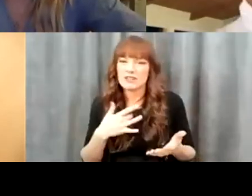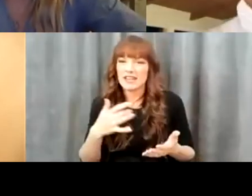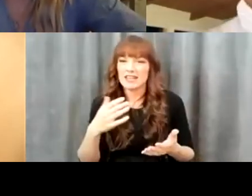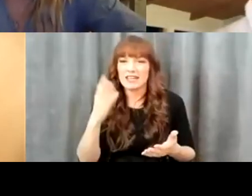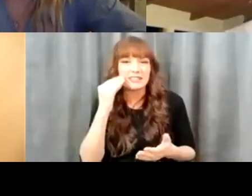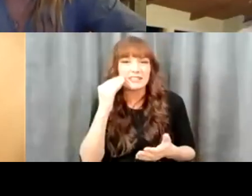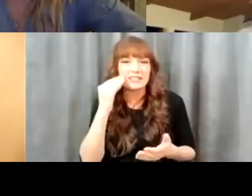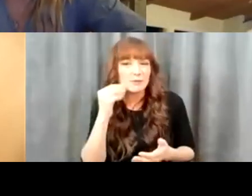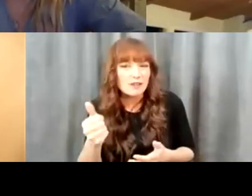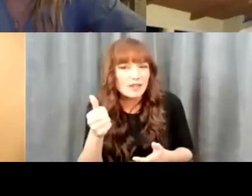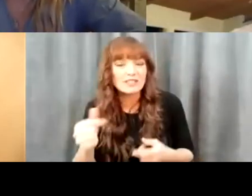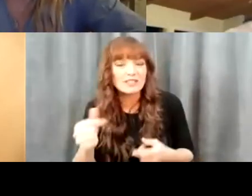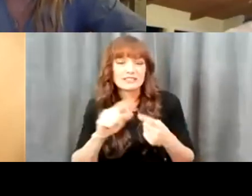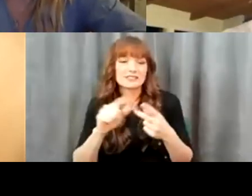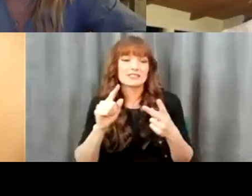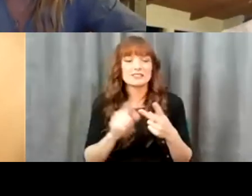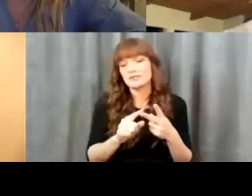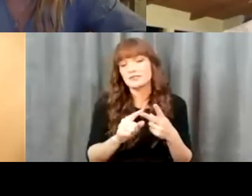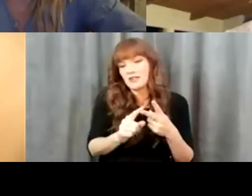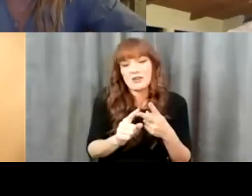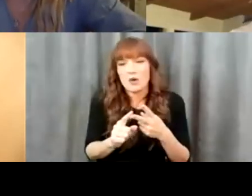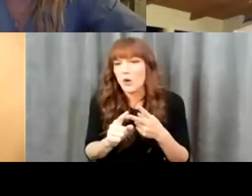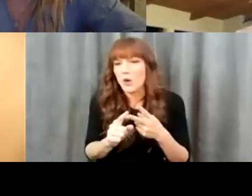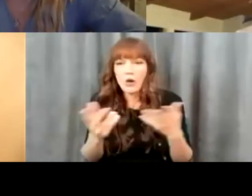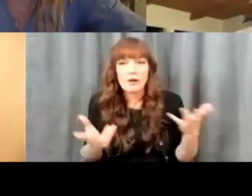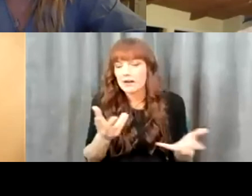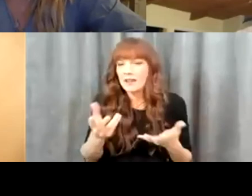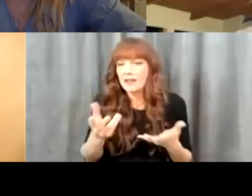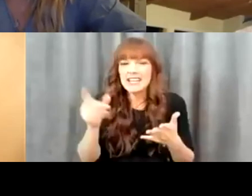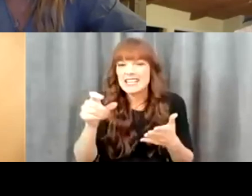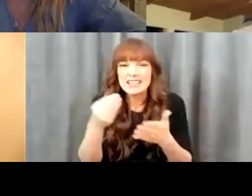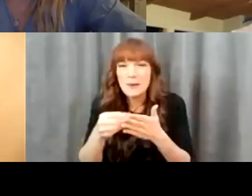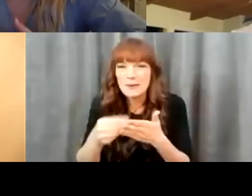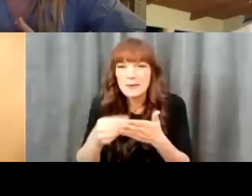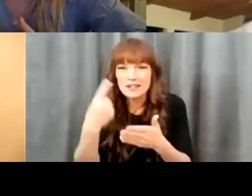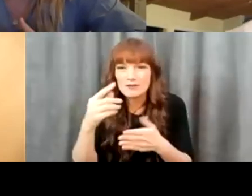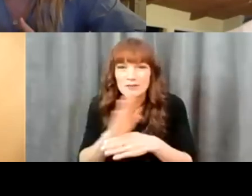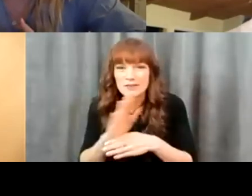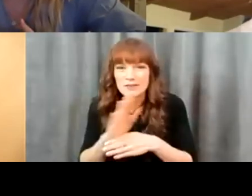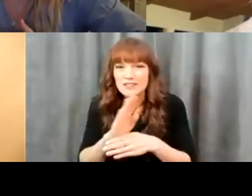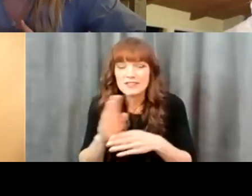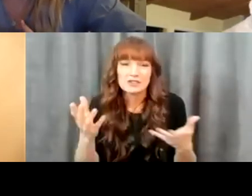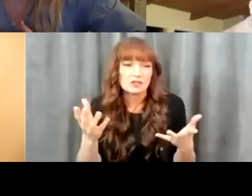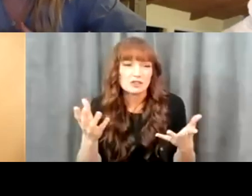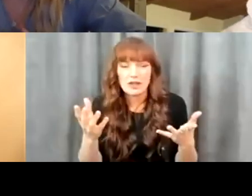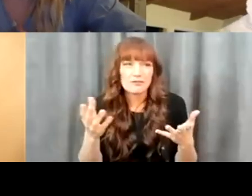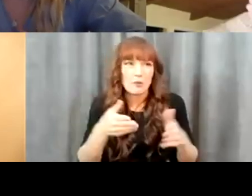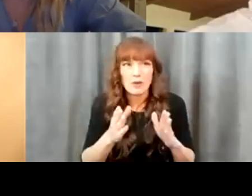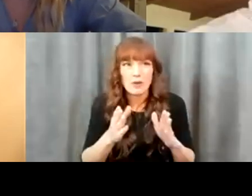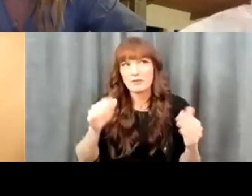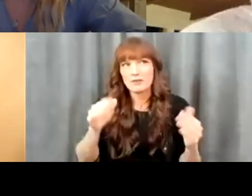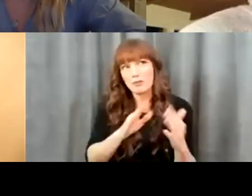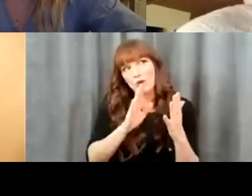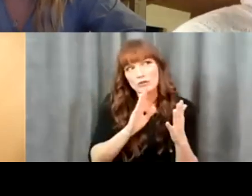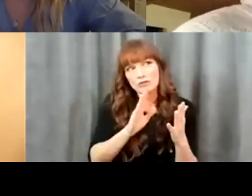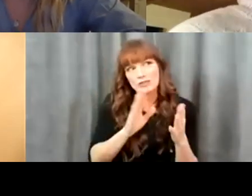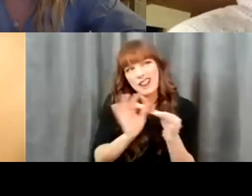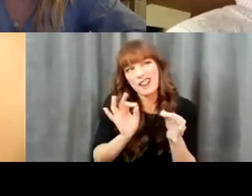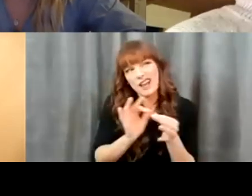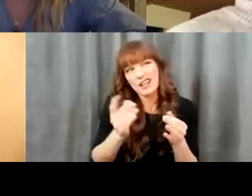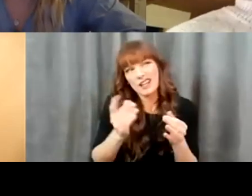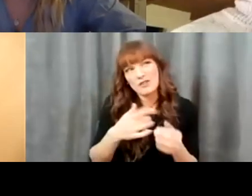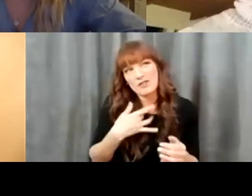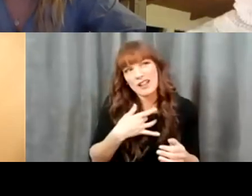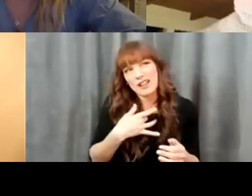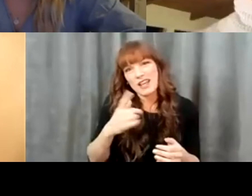as writers, entertainers, musicians meet the money aspect of the biz? Mm-hmm. Do you have any anecdote about approaching a line where you felt like